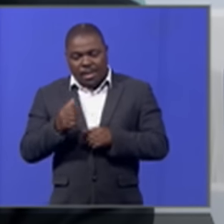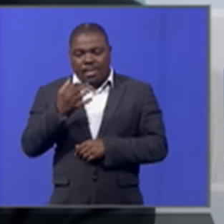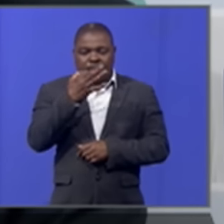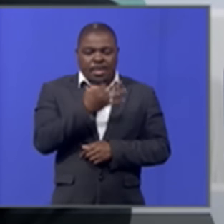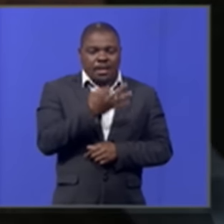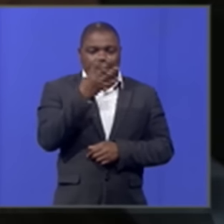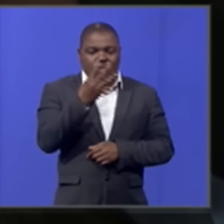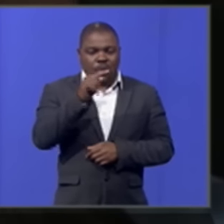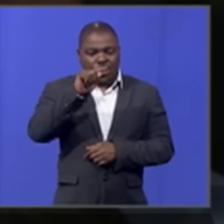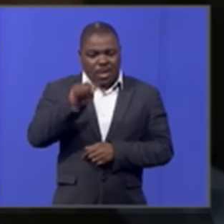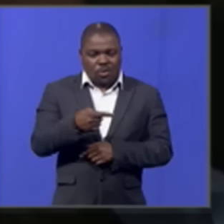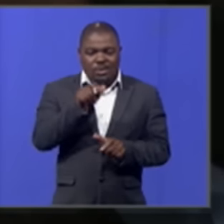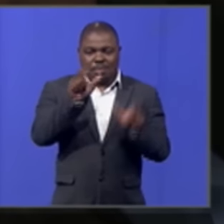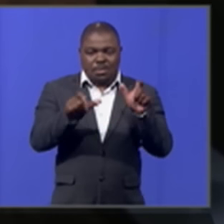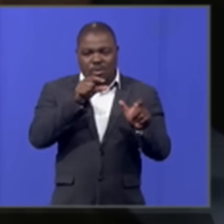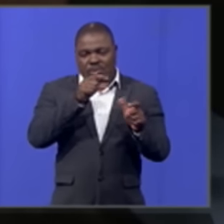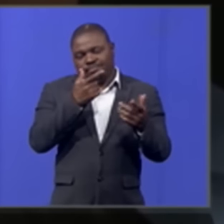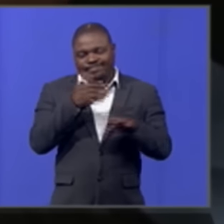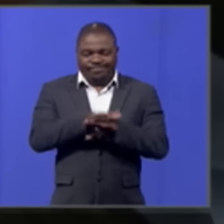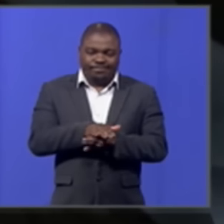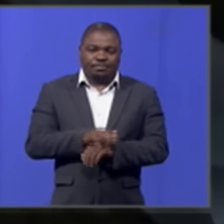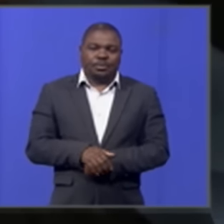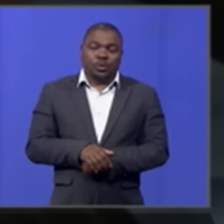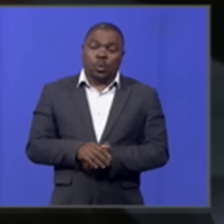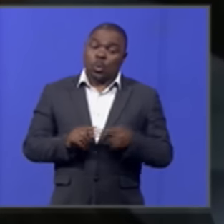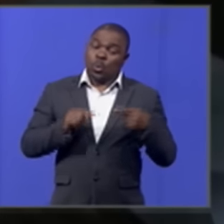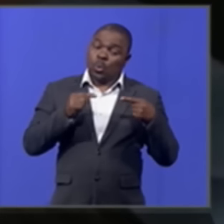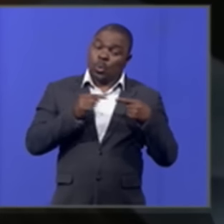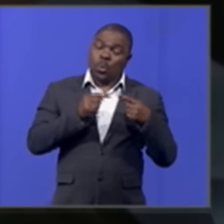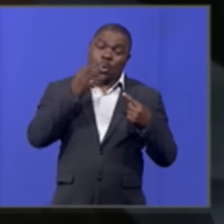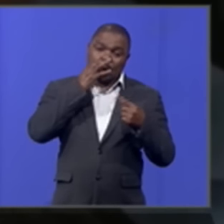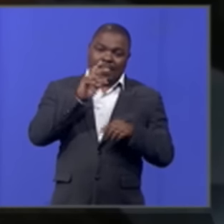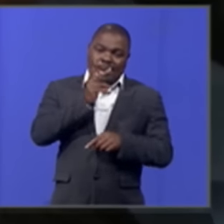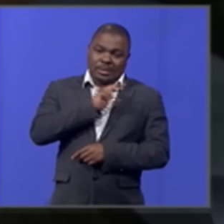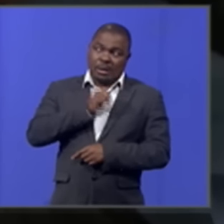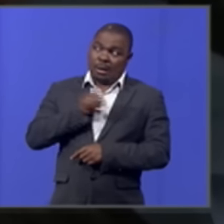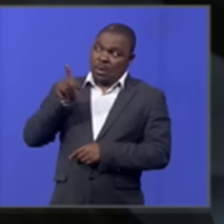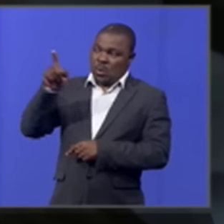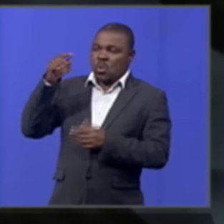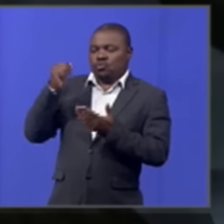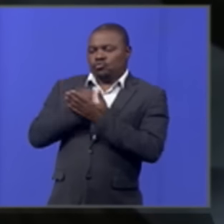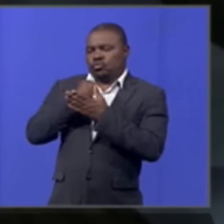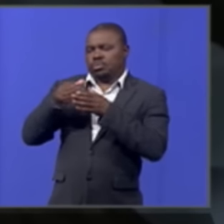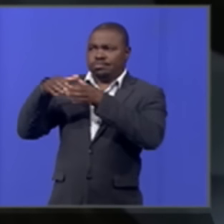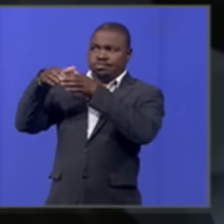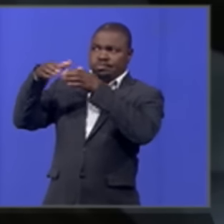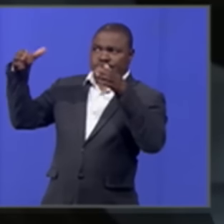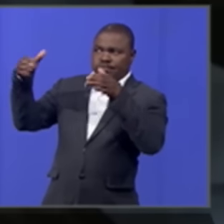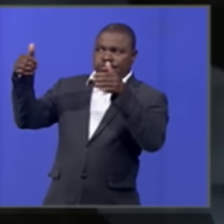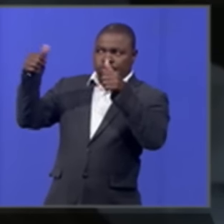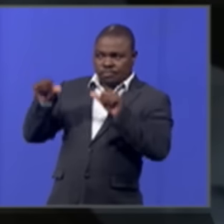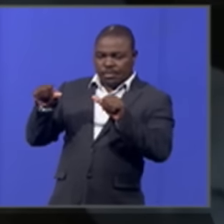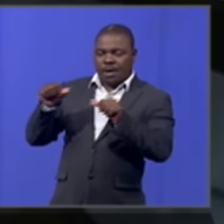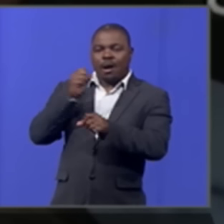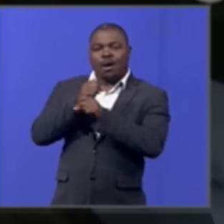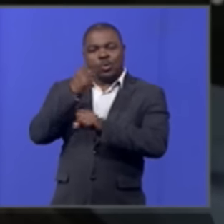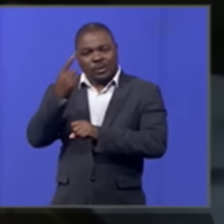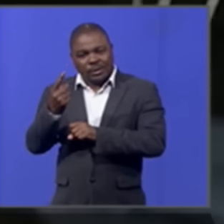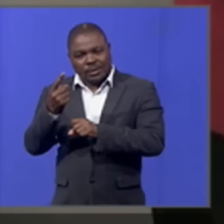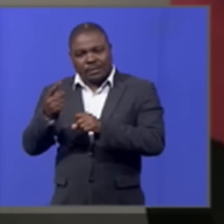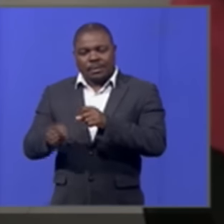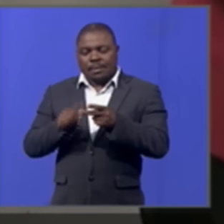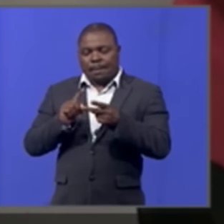34,000 people. A re KwaZulu-Natal e nnile le ikwadiso e kwa godimo mme ya latelwa ke Gauteng, ikwadiso